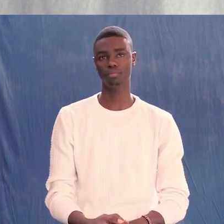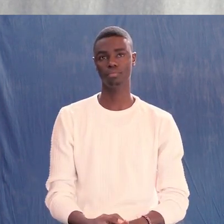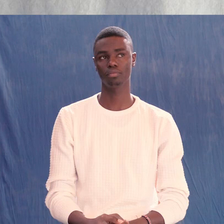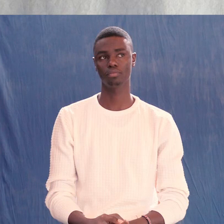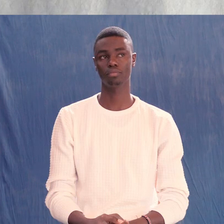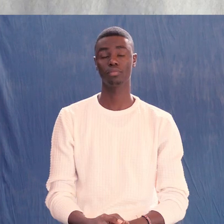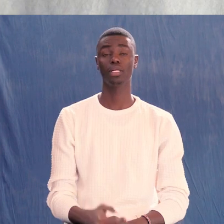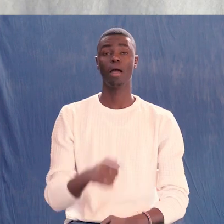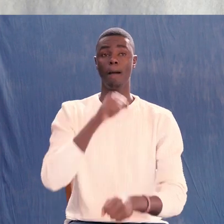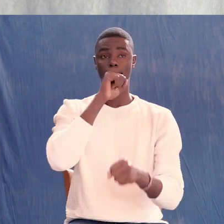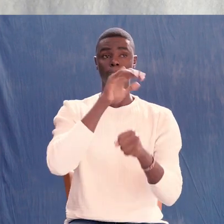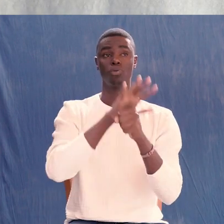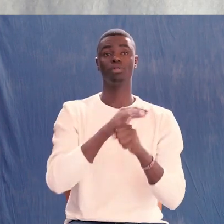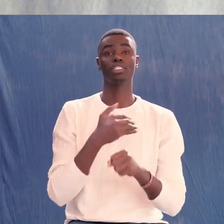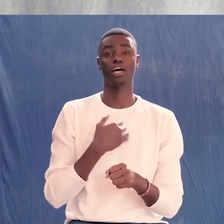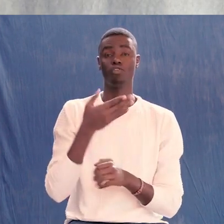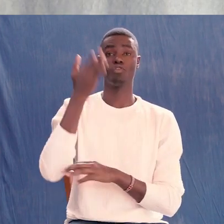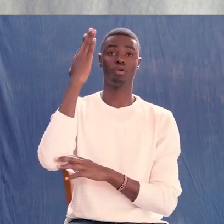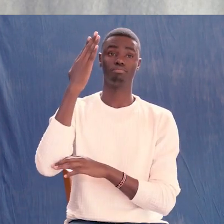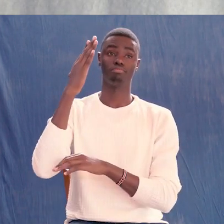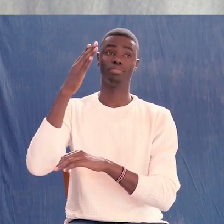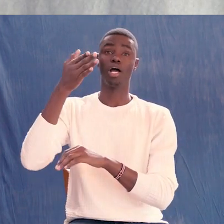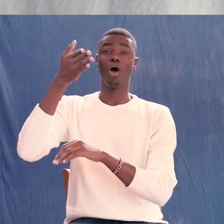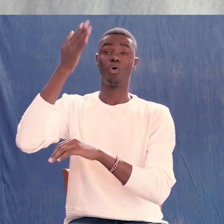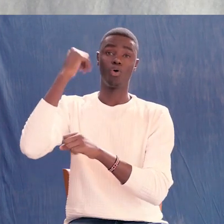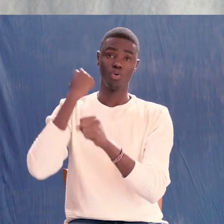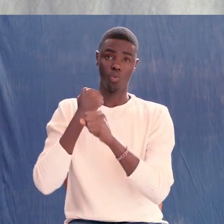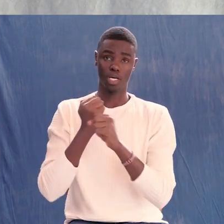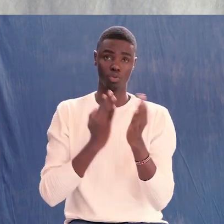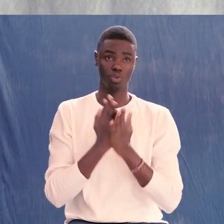This is the promise of God that he works through the church community.